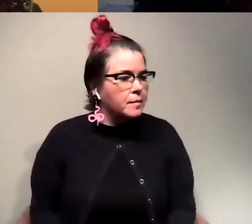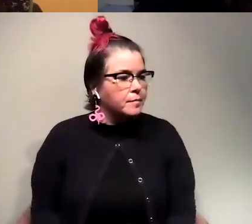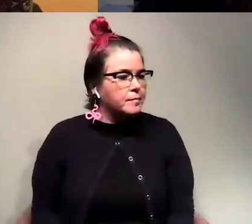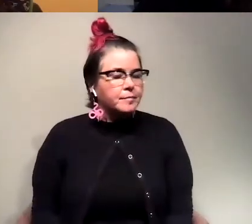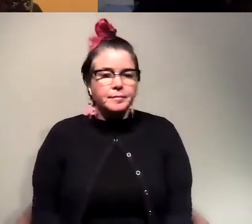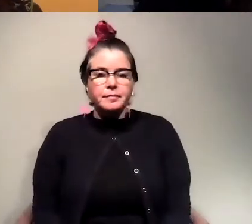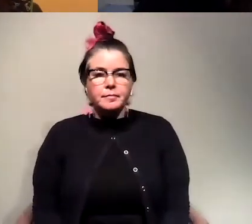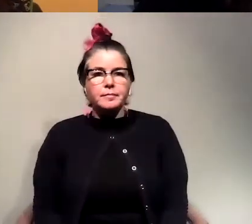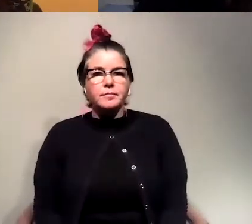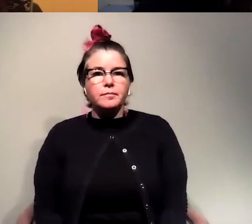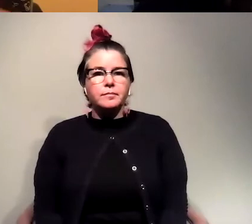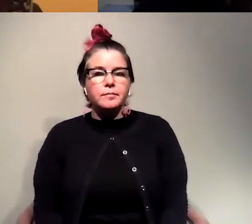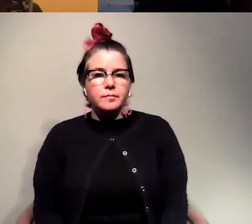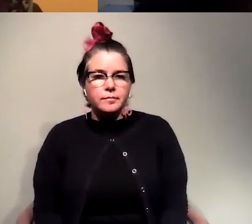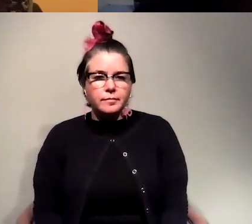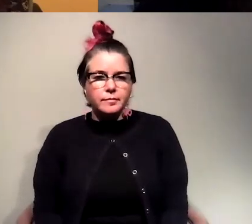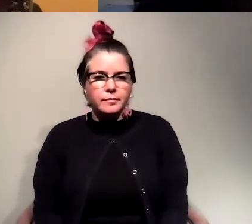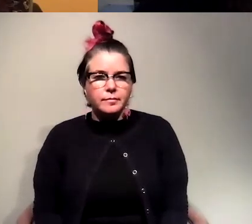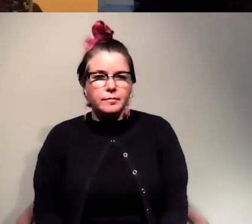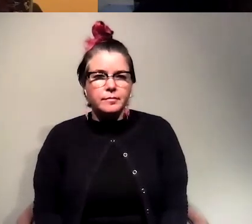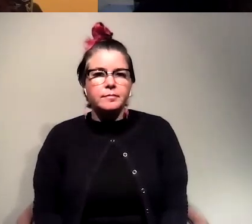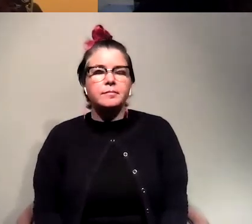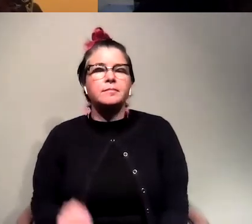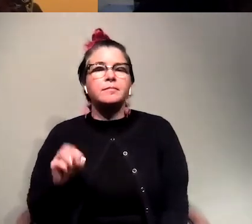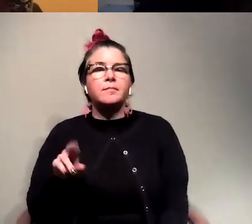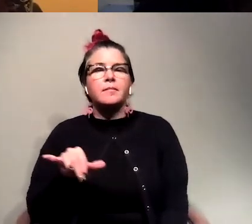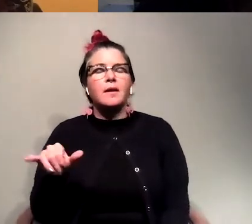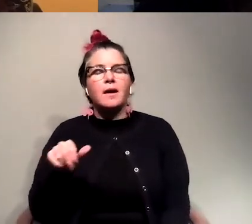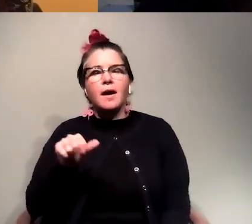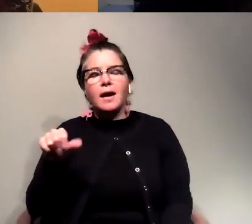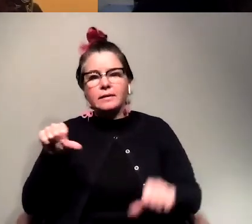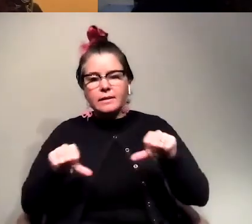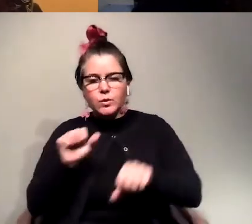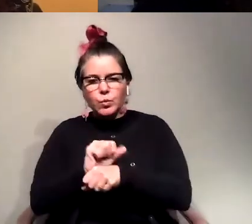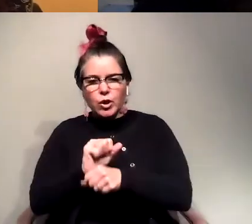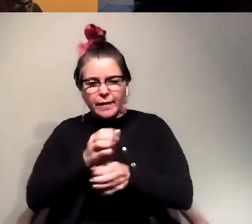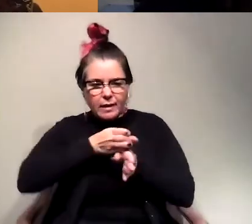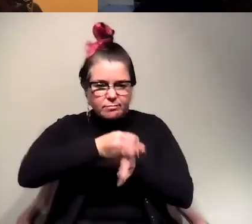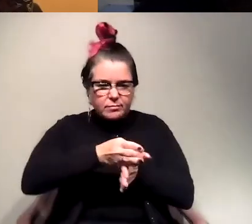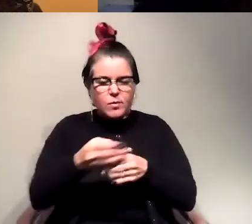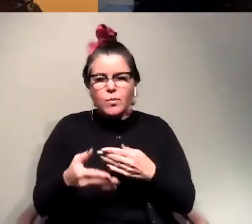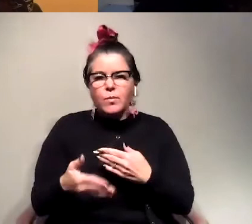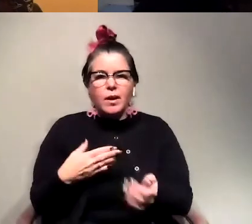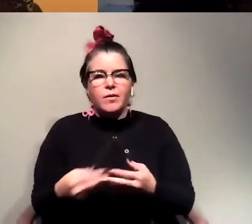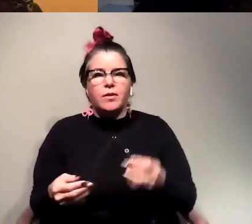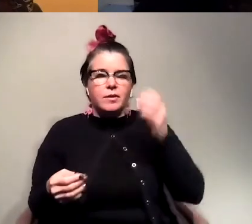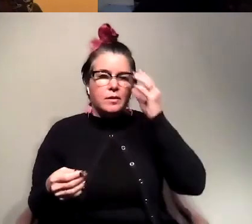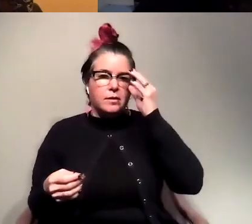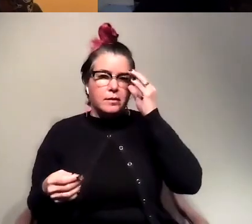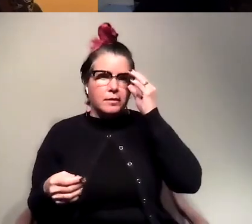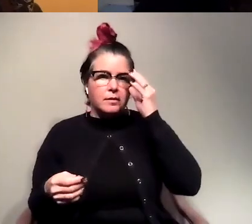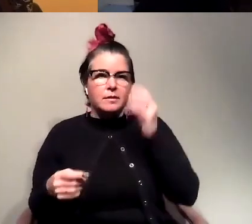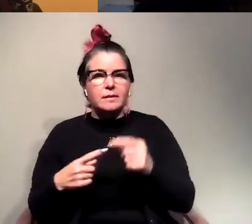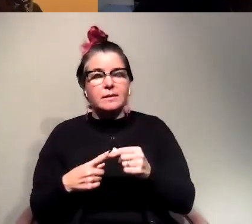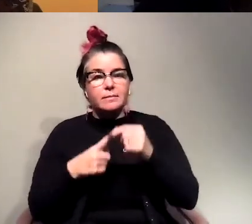wait till you have formal training or till you're like a scientist working in that area or whatever, you know,